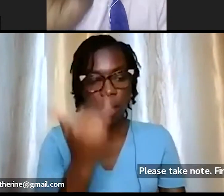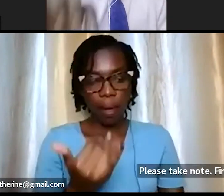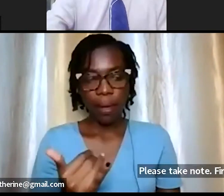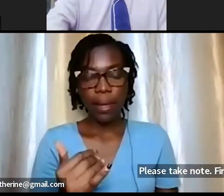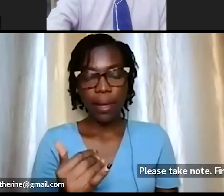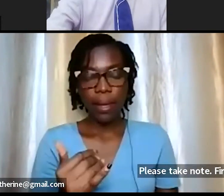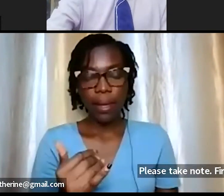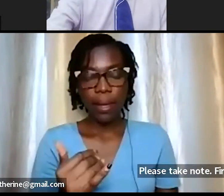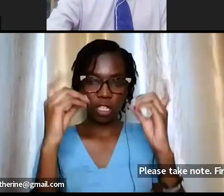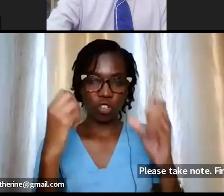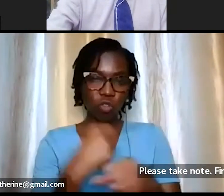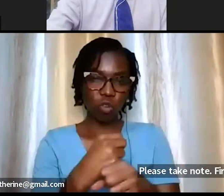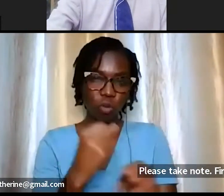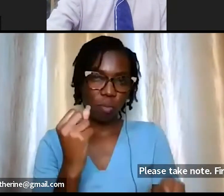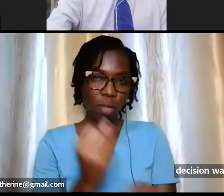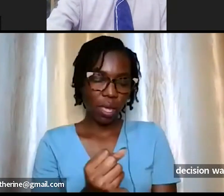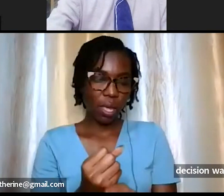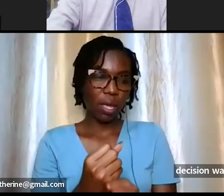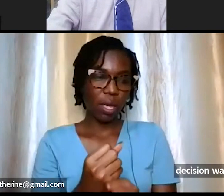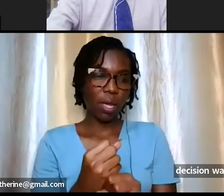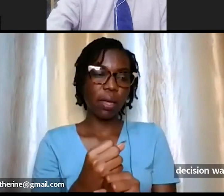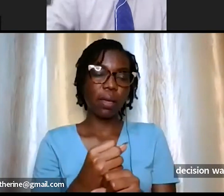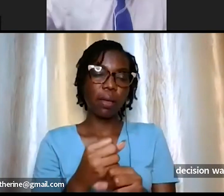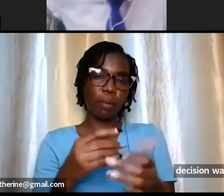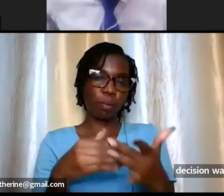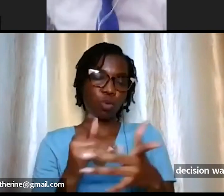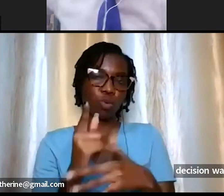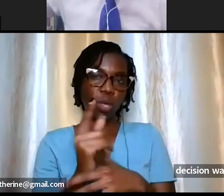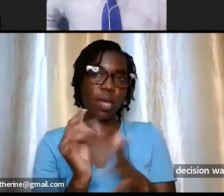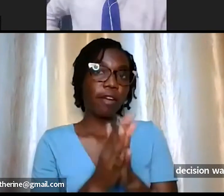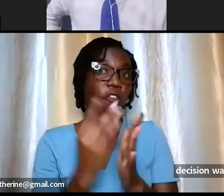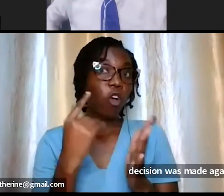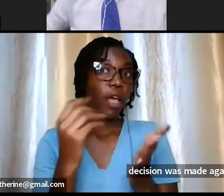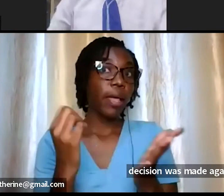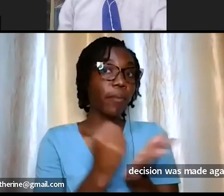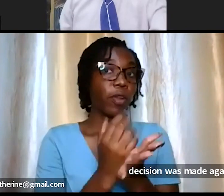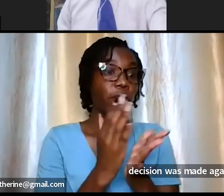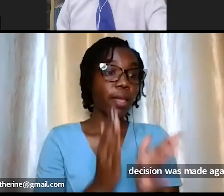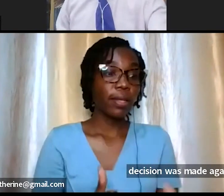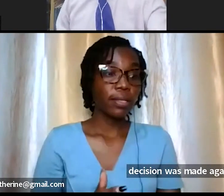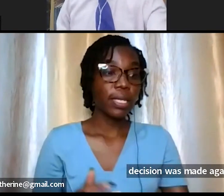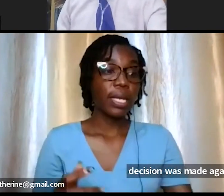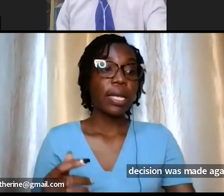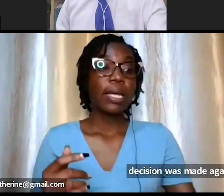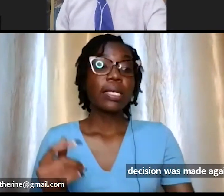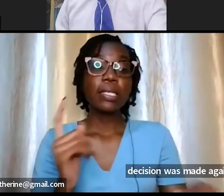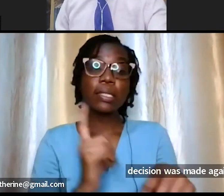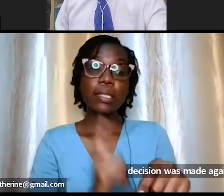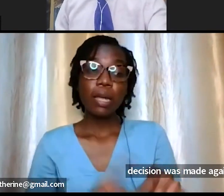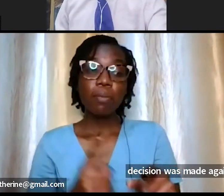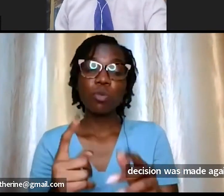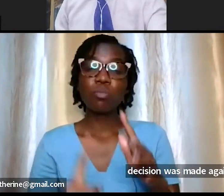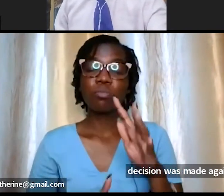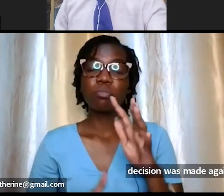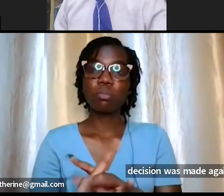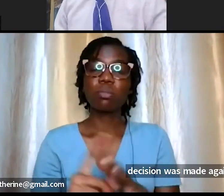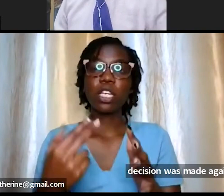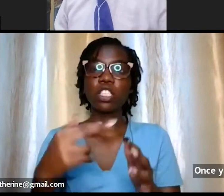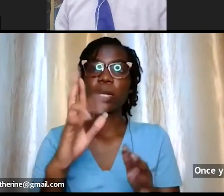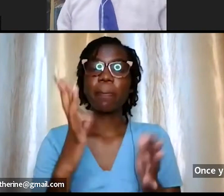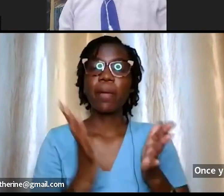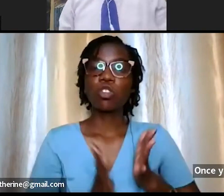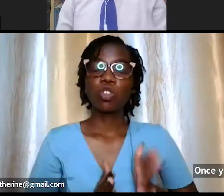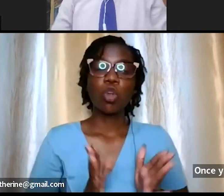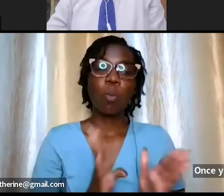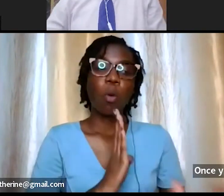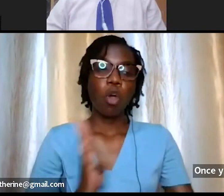made against you, and also to the employers. Once you bring in your HR person on board and you